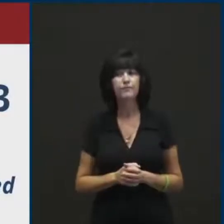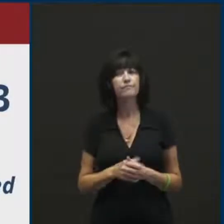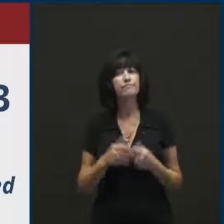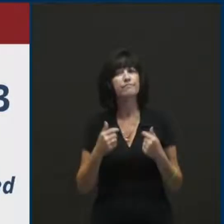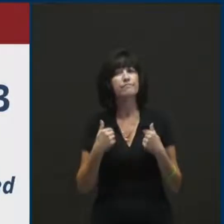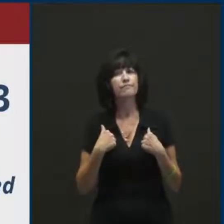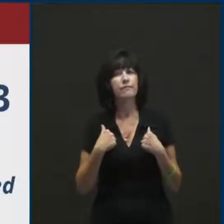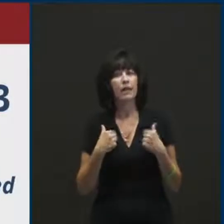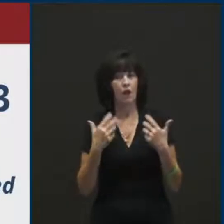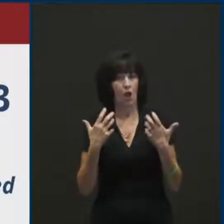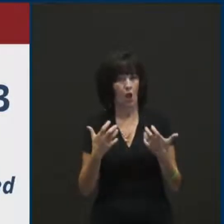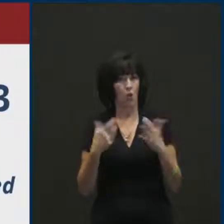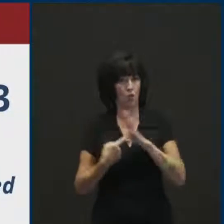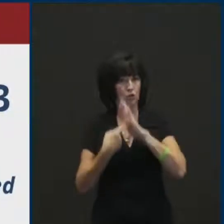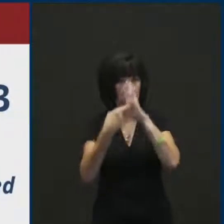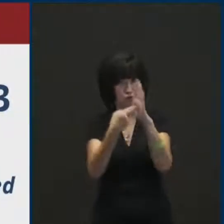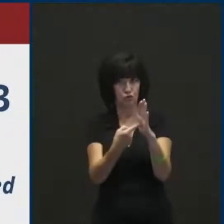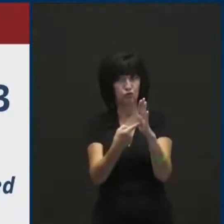to, again,